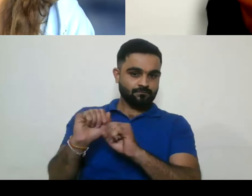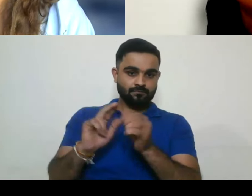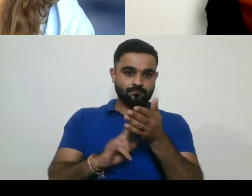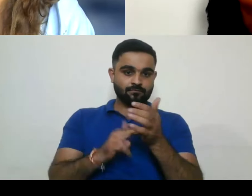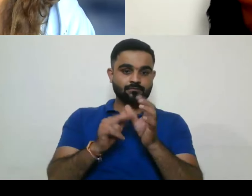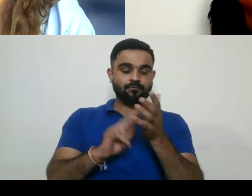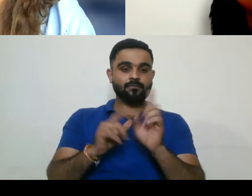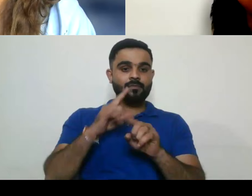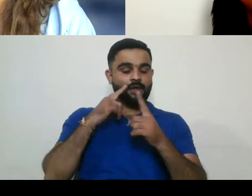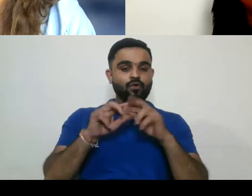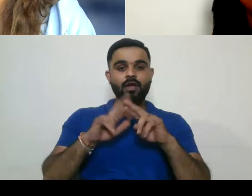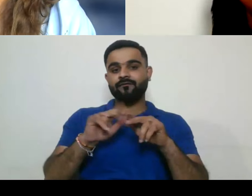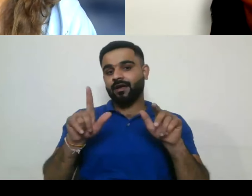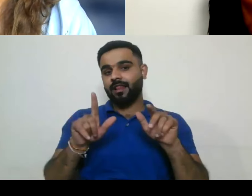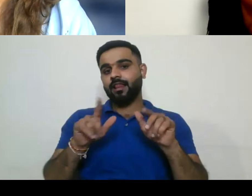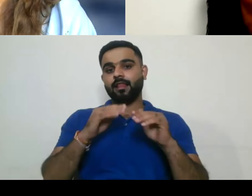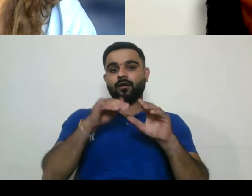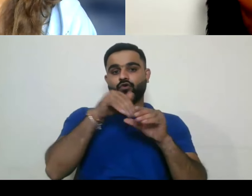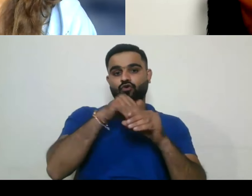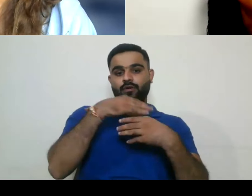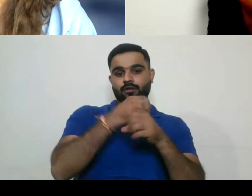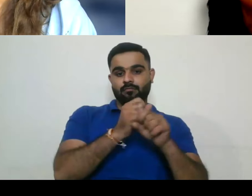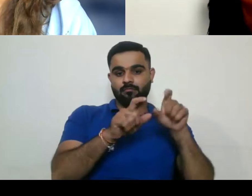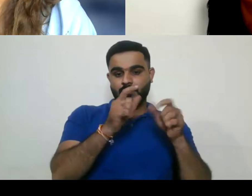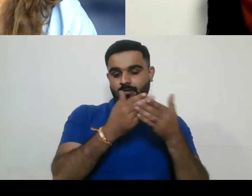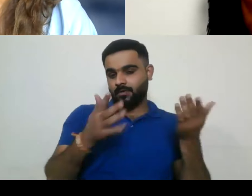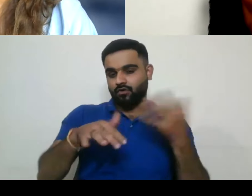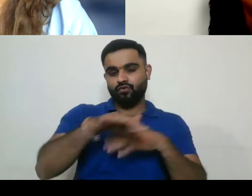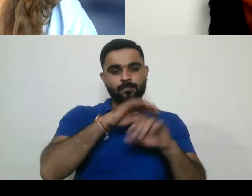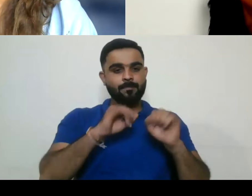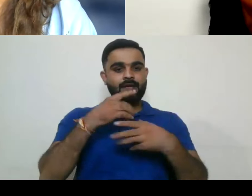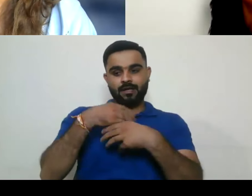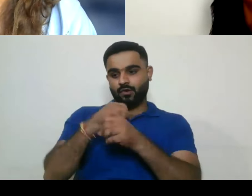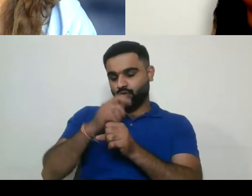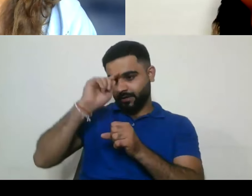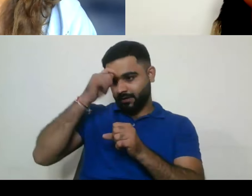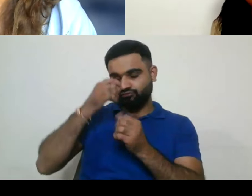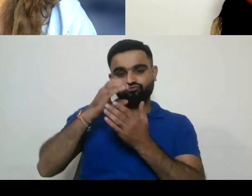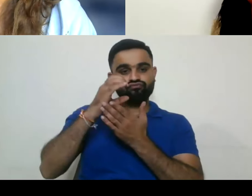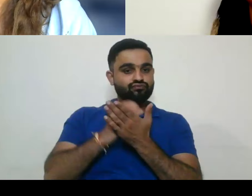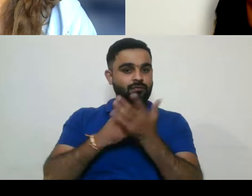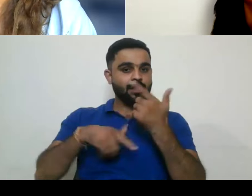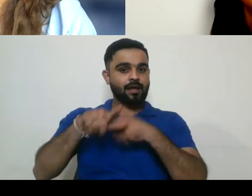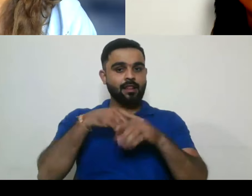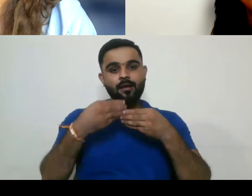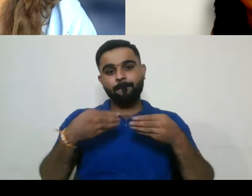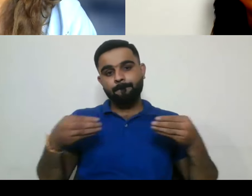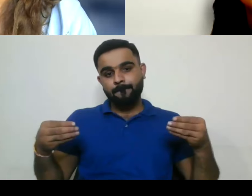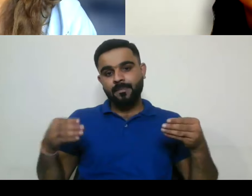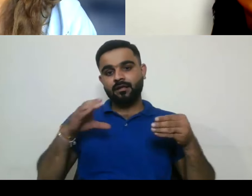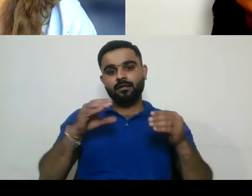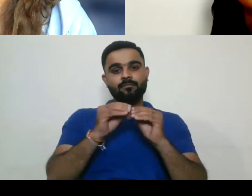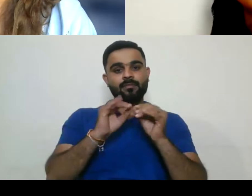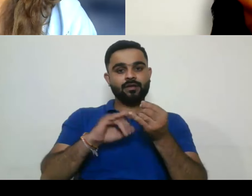has freelanced as content developer for publication houses, creating English literature and language materials for